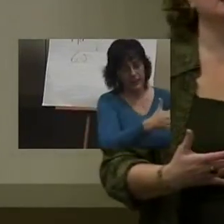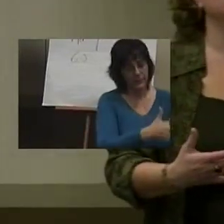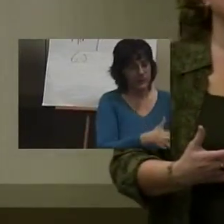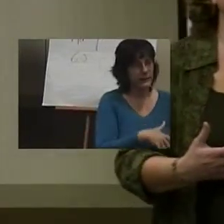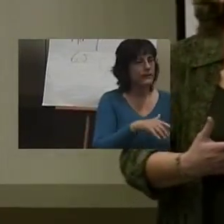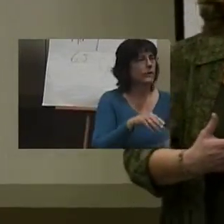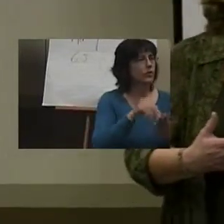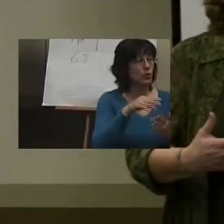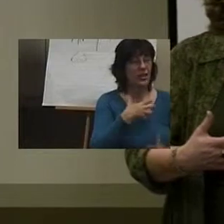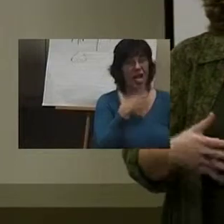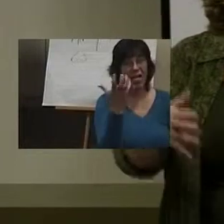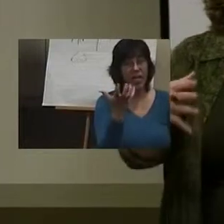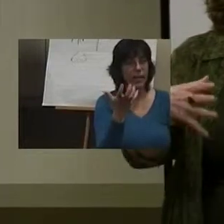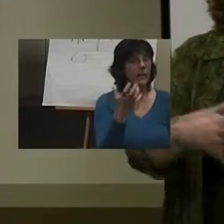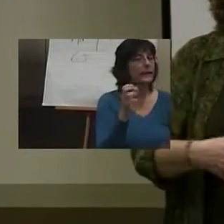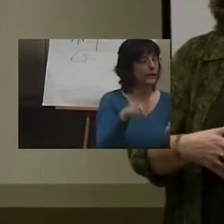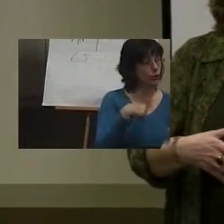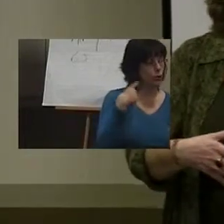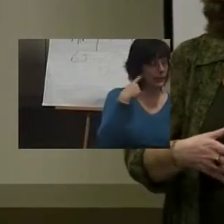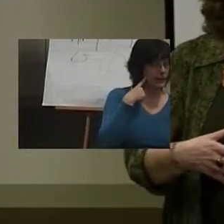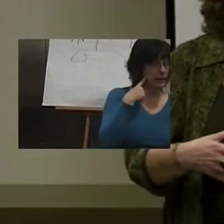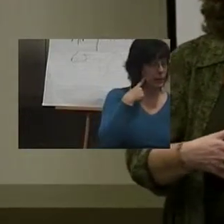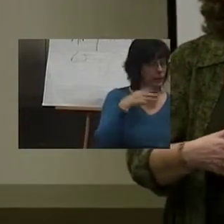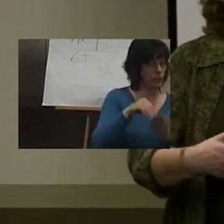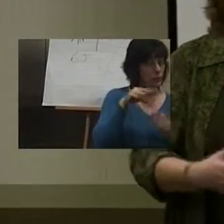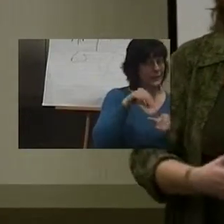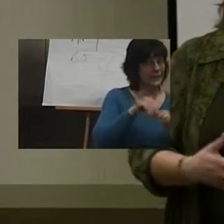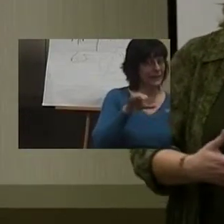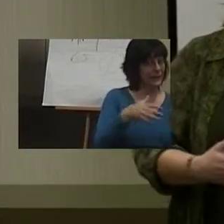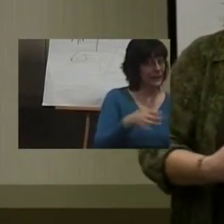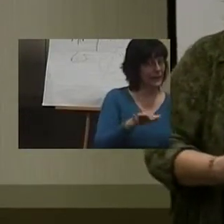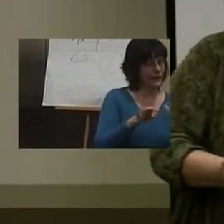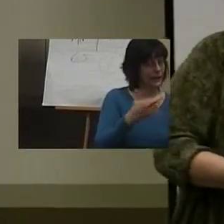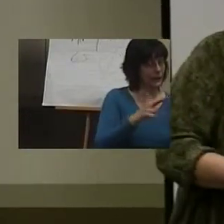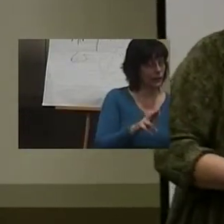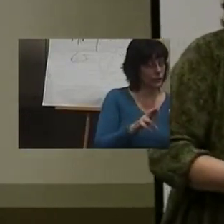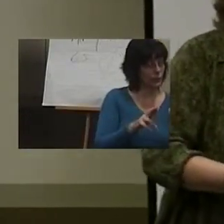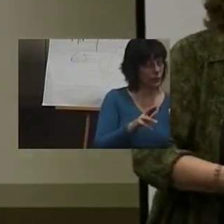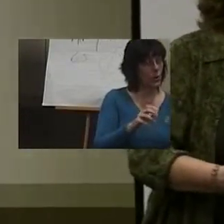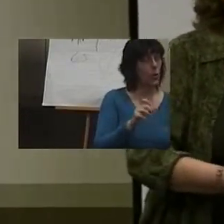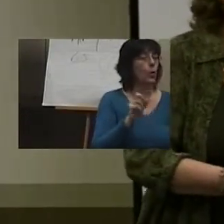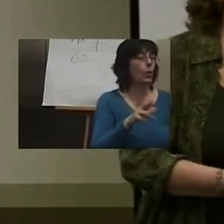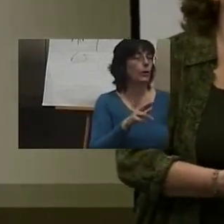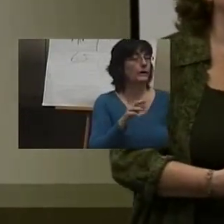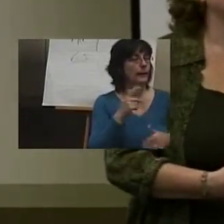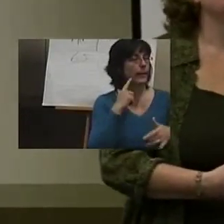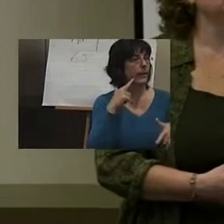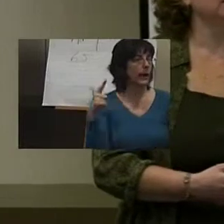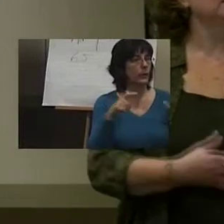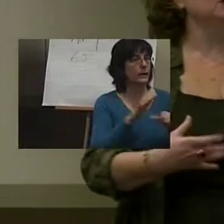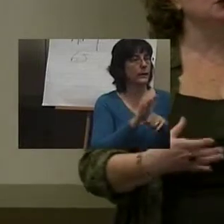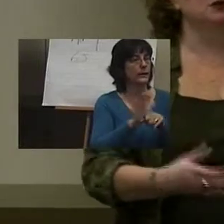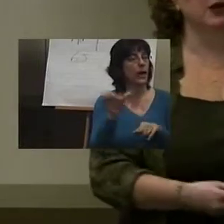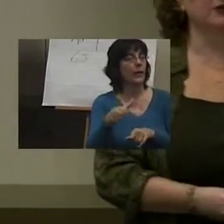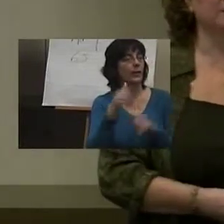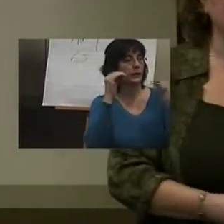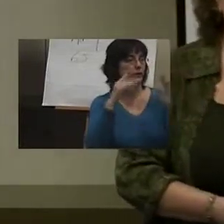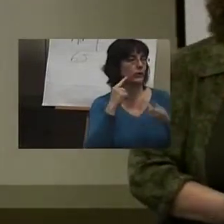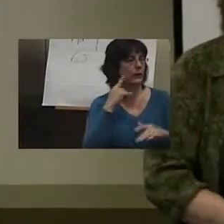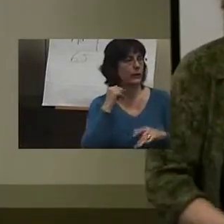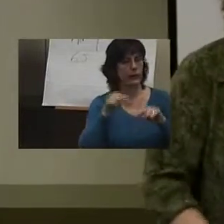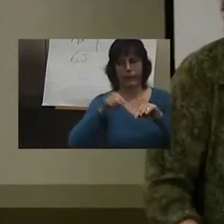yelling, is it noises that can be heard within the classroom, or is it noises that can be heard 3 classrooms away? Okay, so the strength